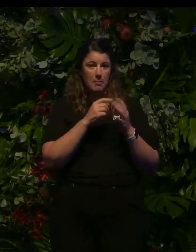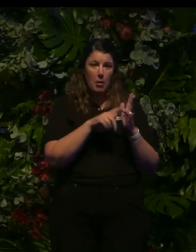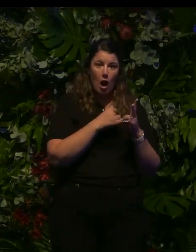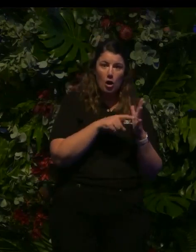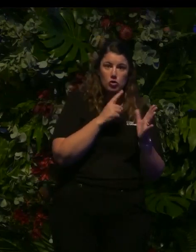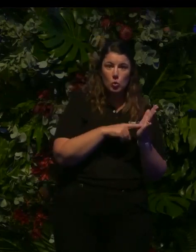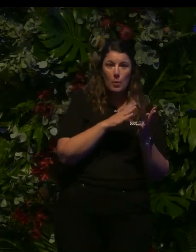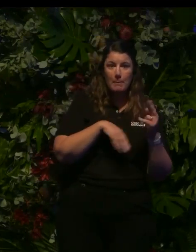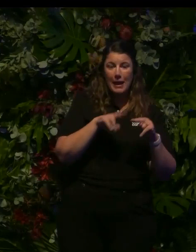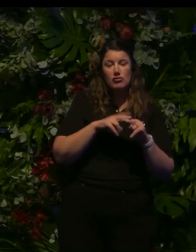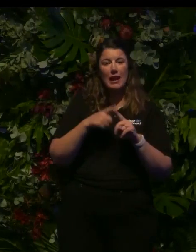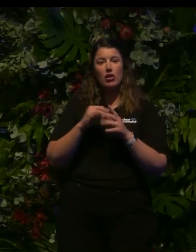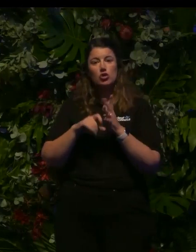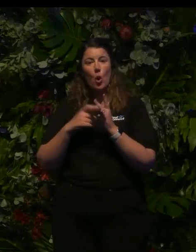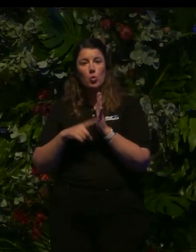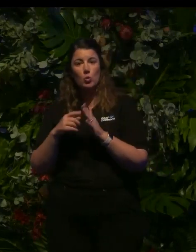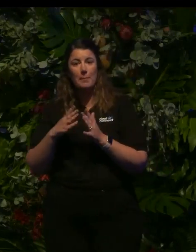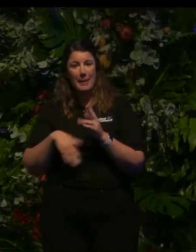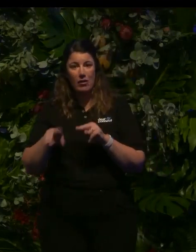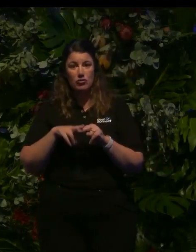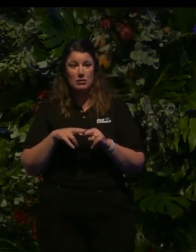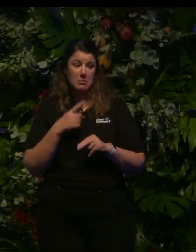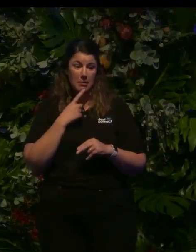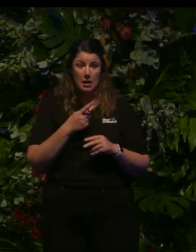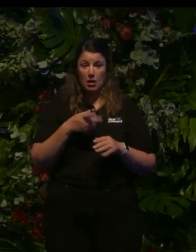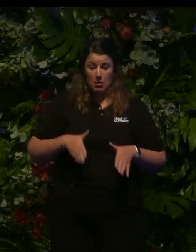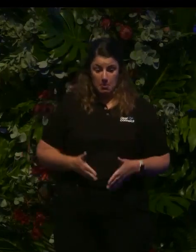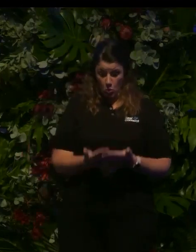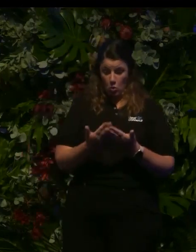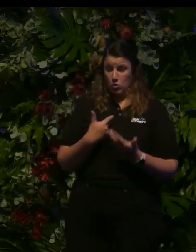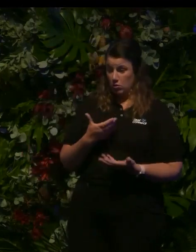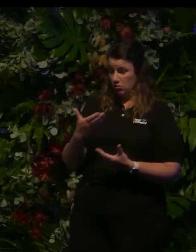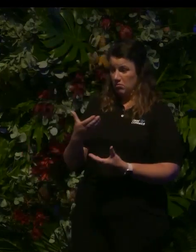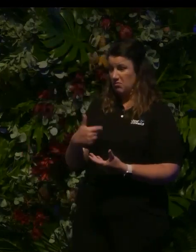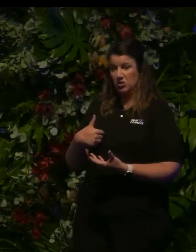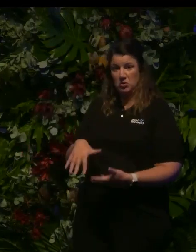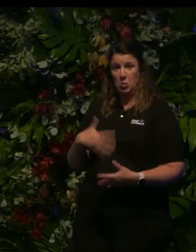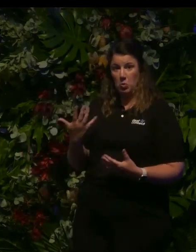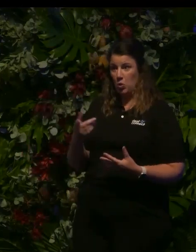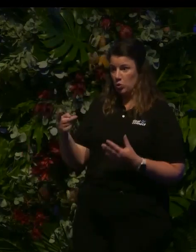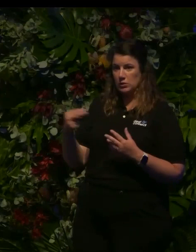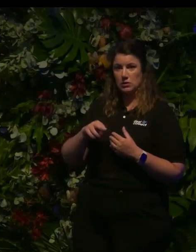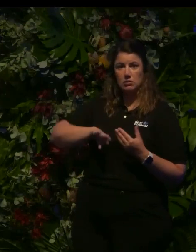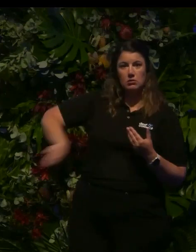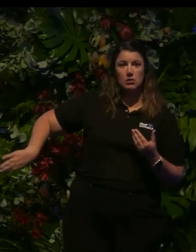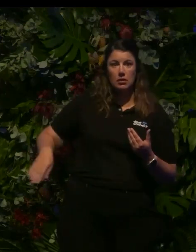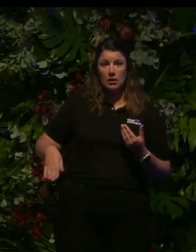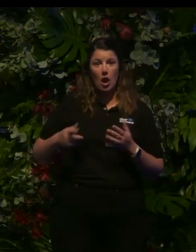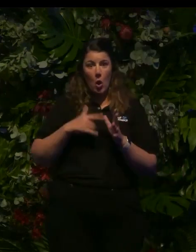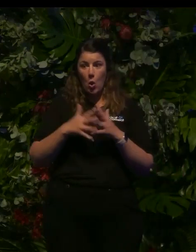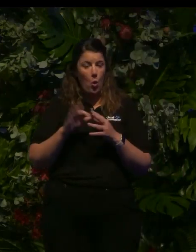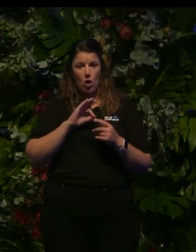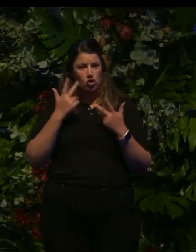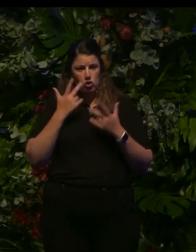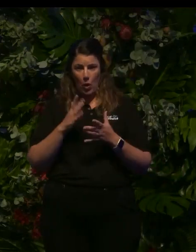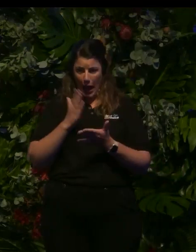the biological parent decided, no, I don't want that you can see anymore. Do you have any relationship